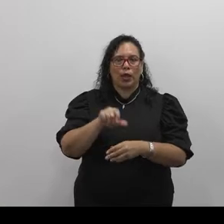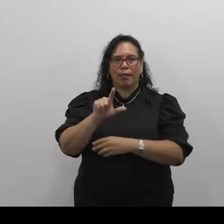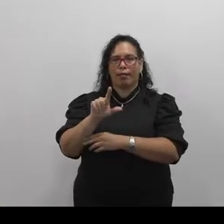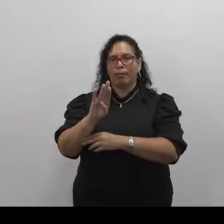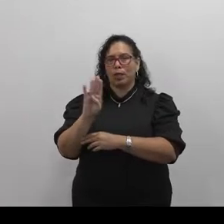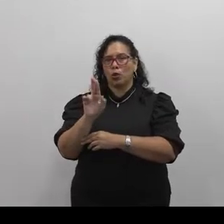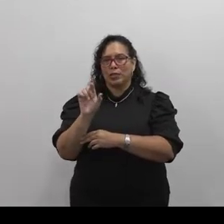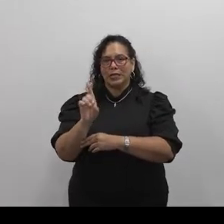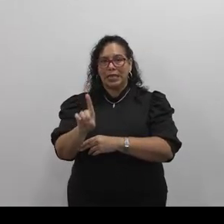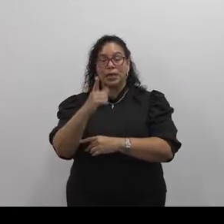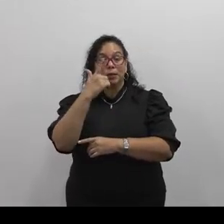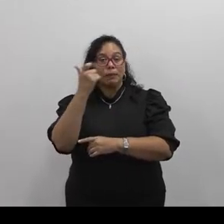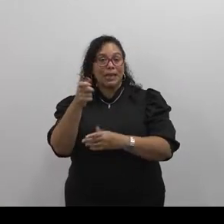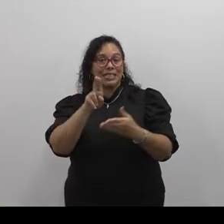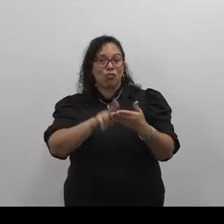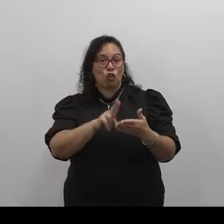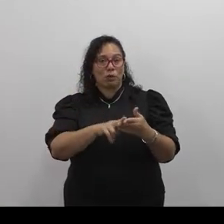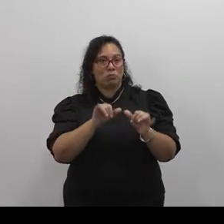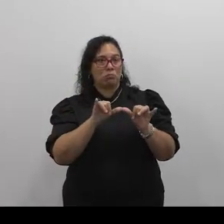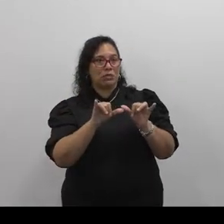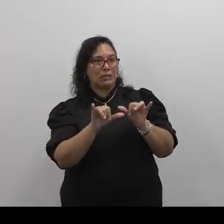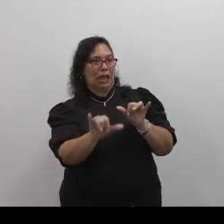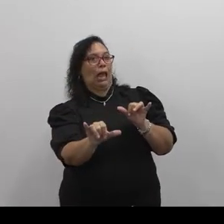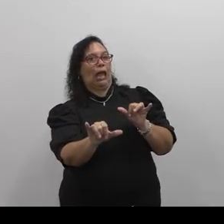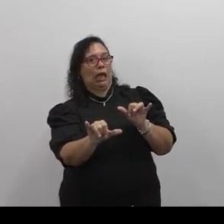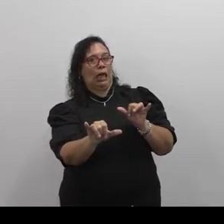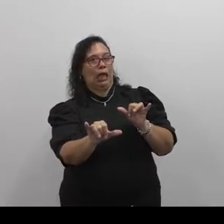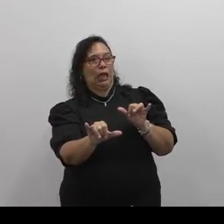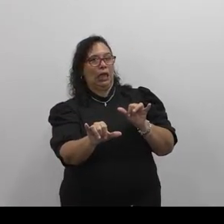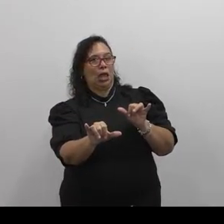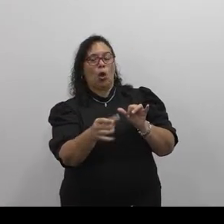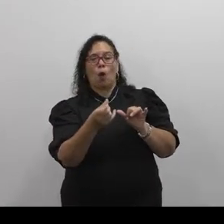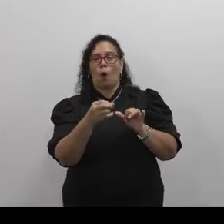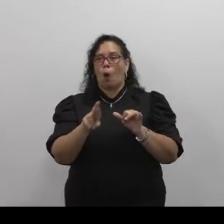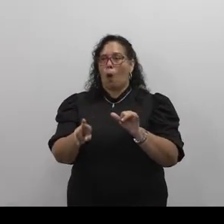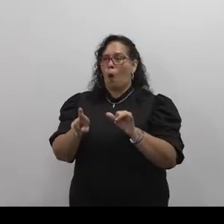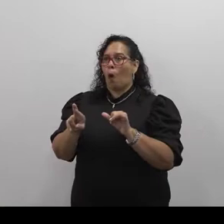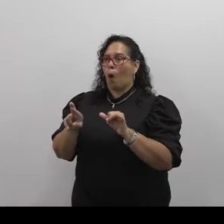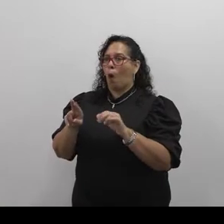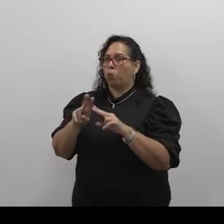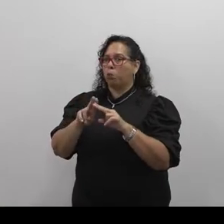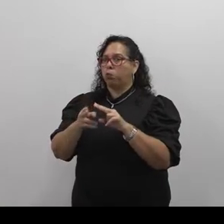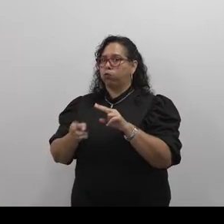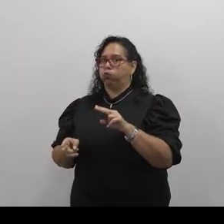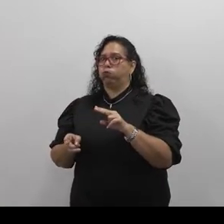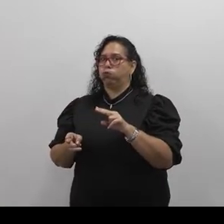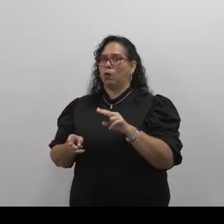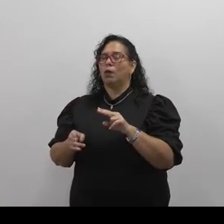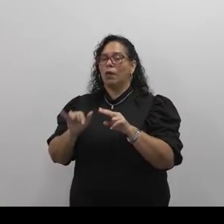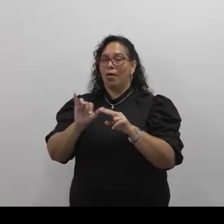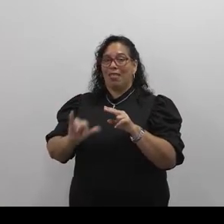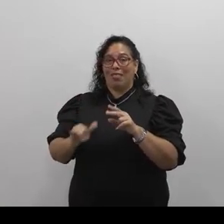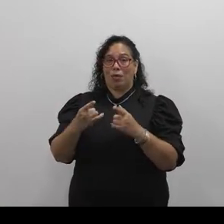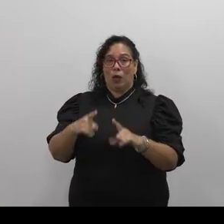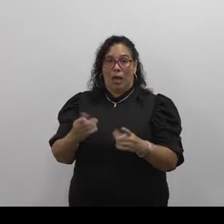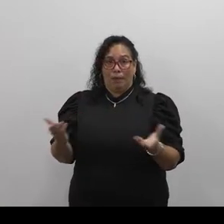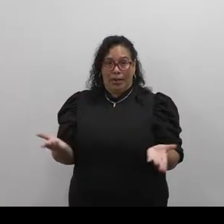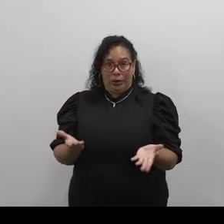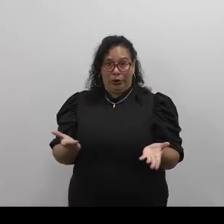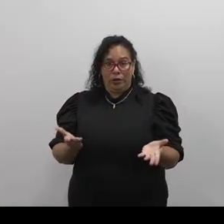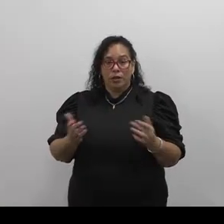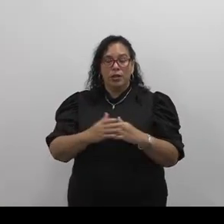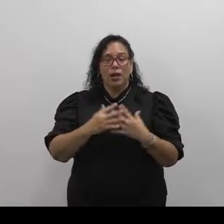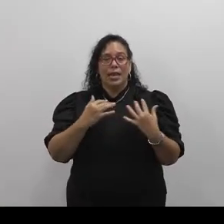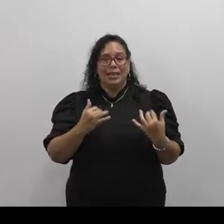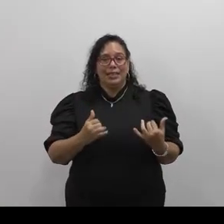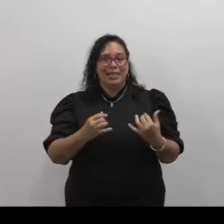because that enrollment could be here to stay, it could be here for the long haul, or it could start to dwindle down, which was certainly the case here. So now a